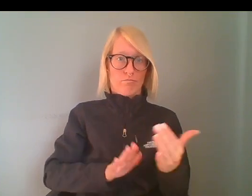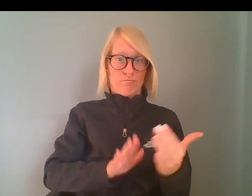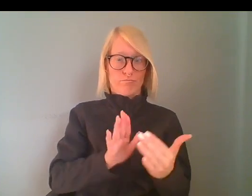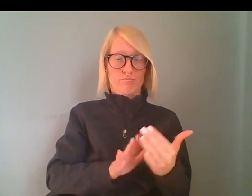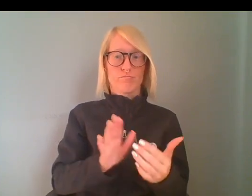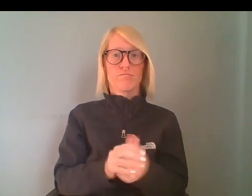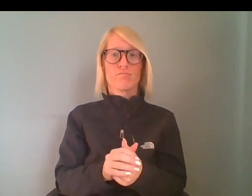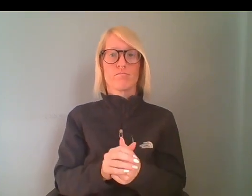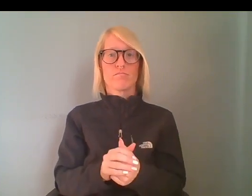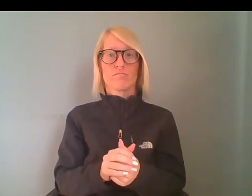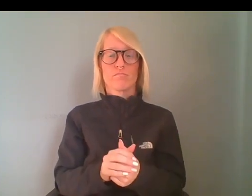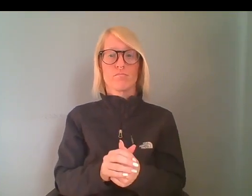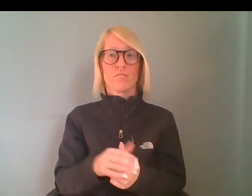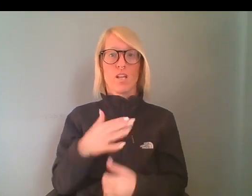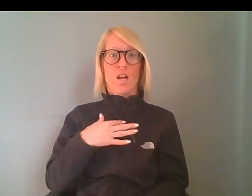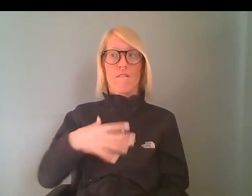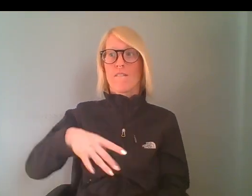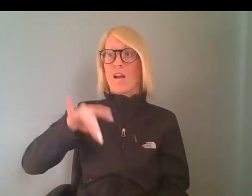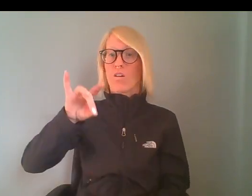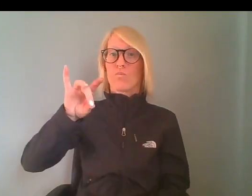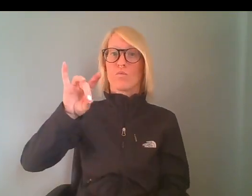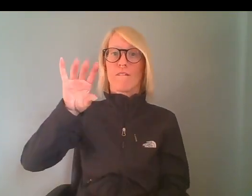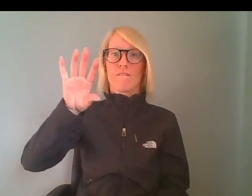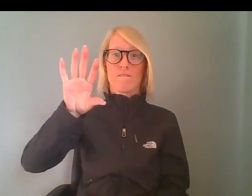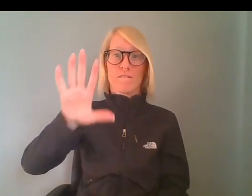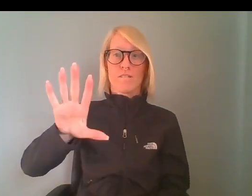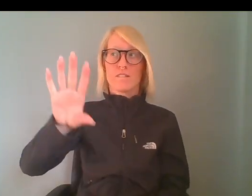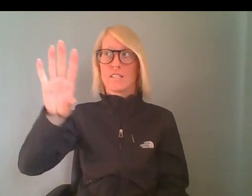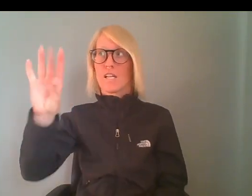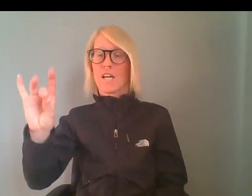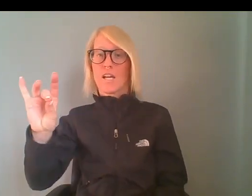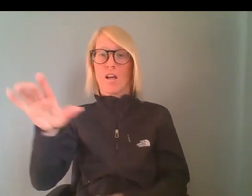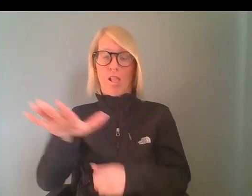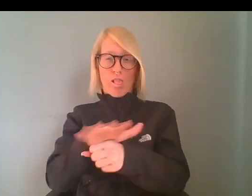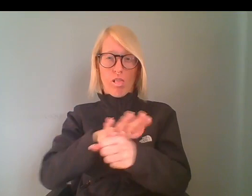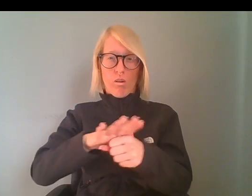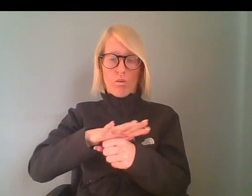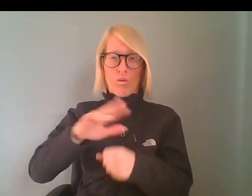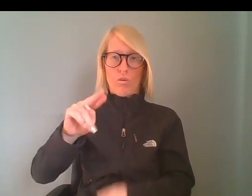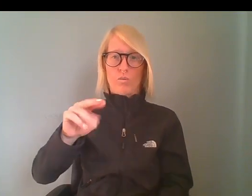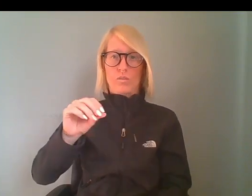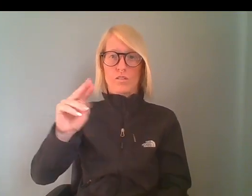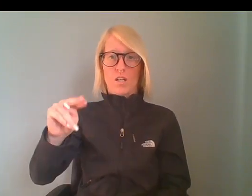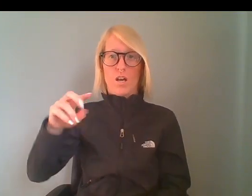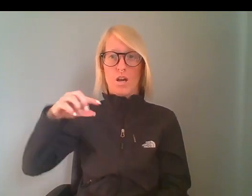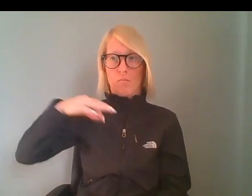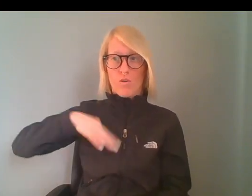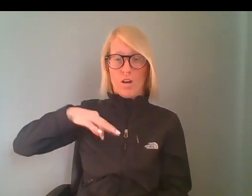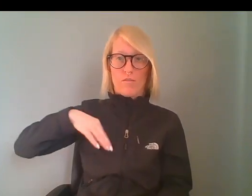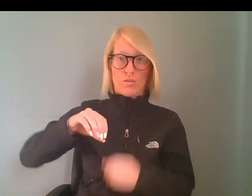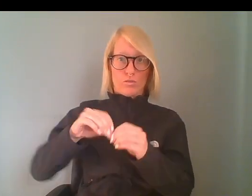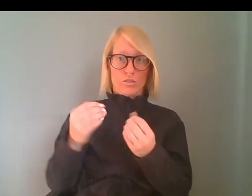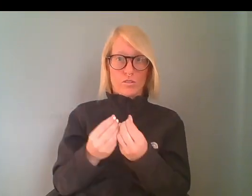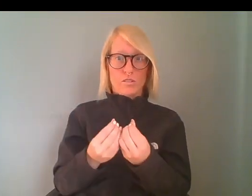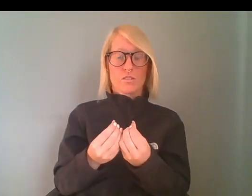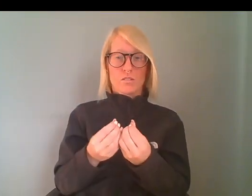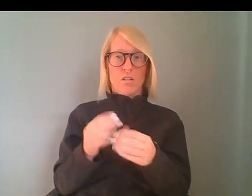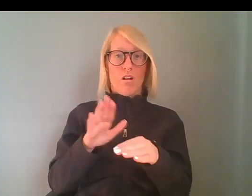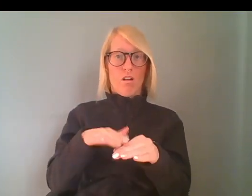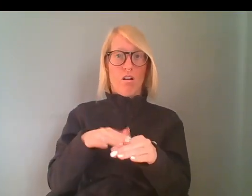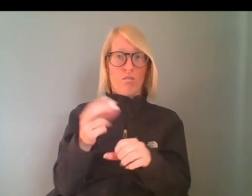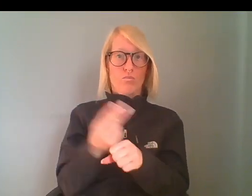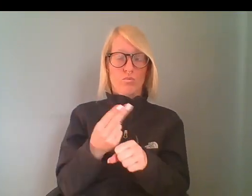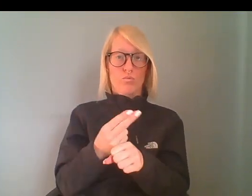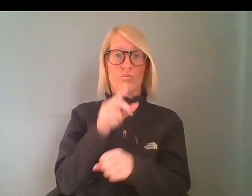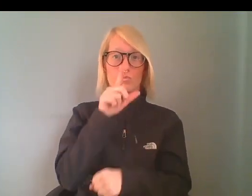found 58 local nonprofits who are on Twitter, and I just dumped them all in a list. So if I want an easy way to just